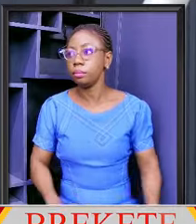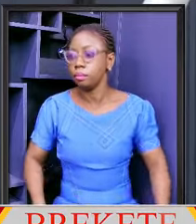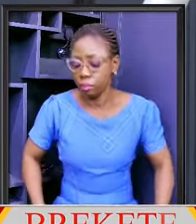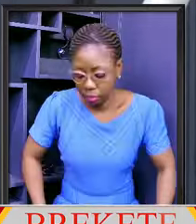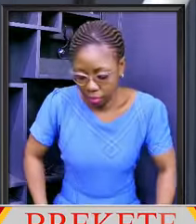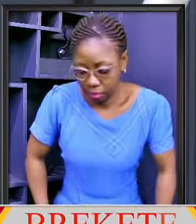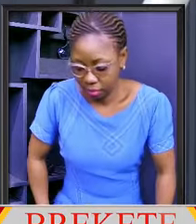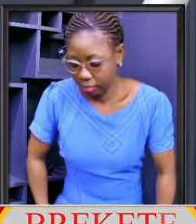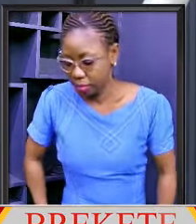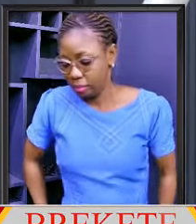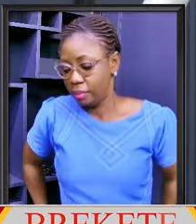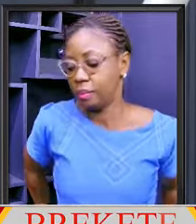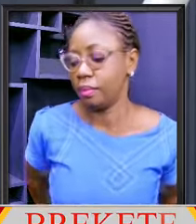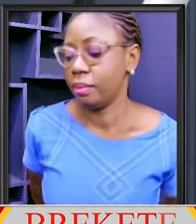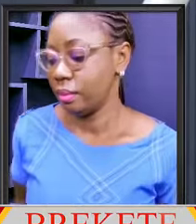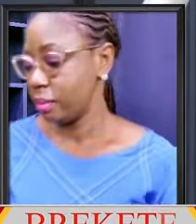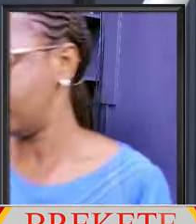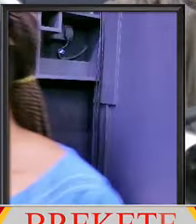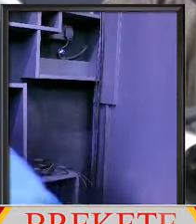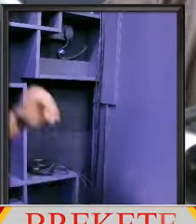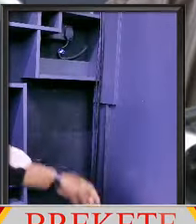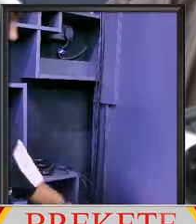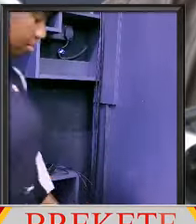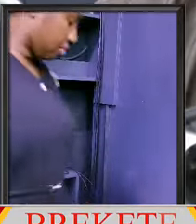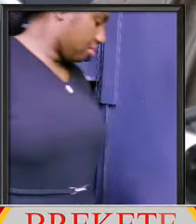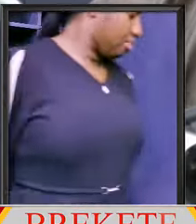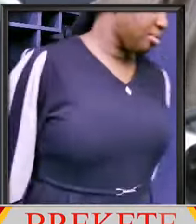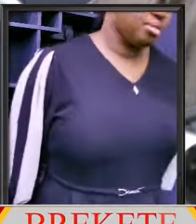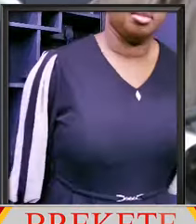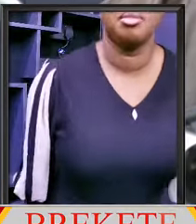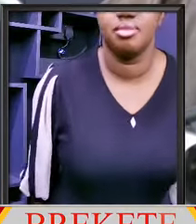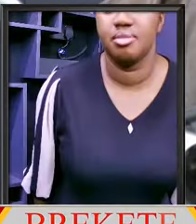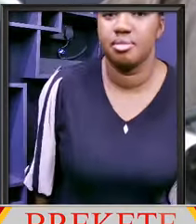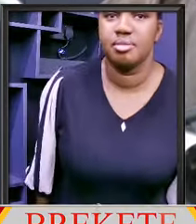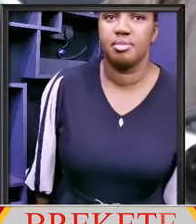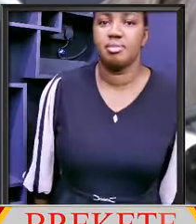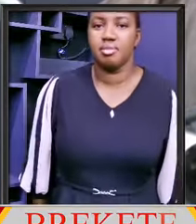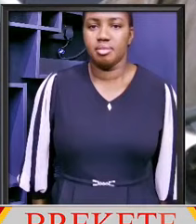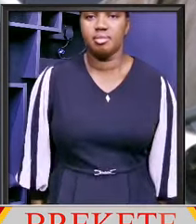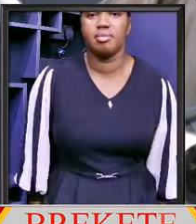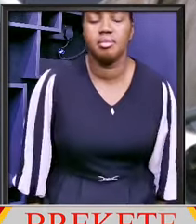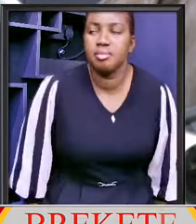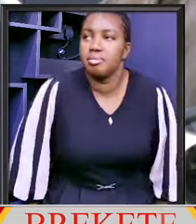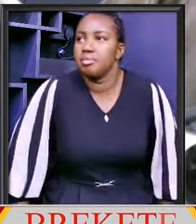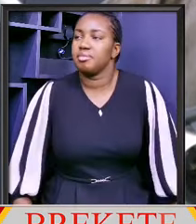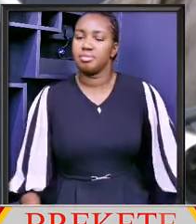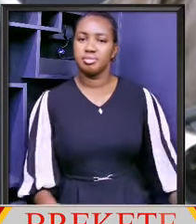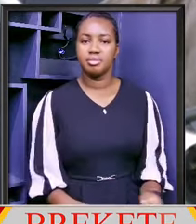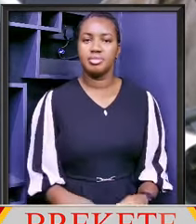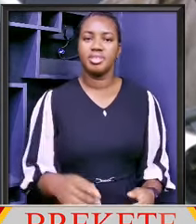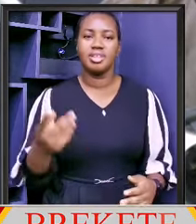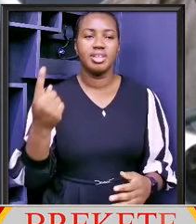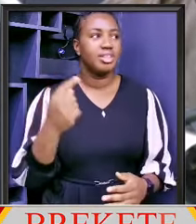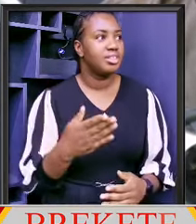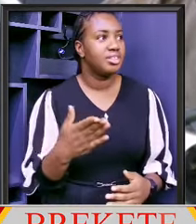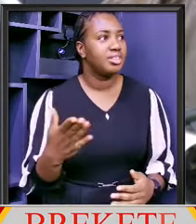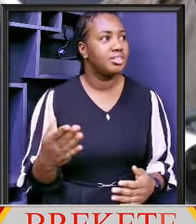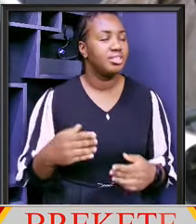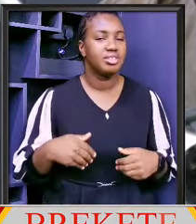the one where they push for stick. Now the one where they go give you test to test with pepper. Cut the thing, don't tire